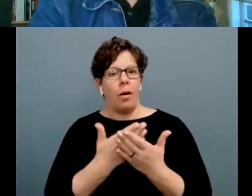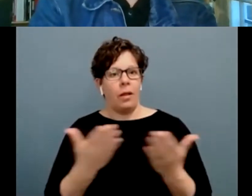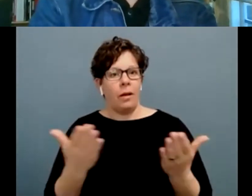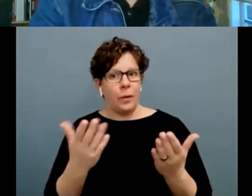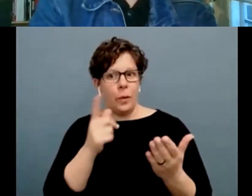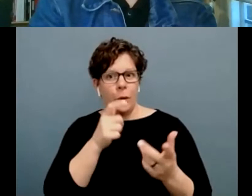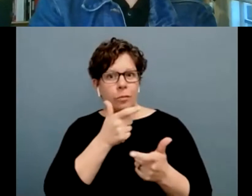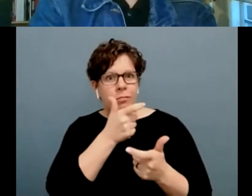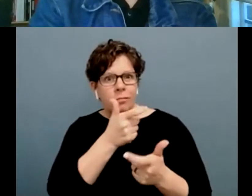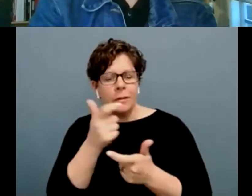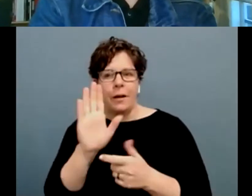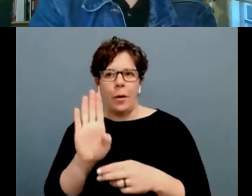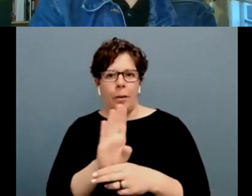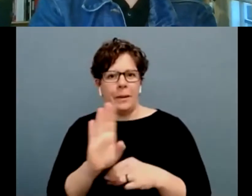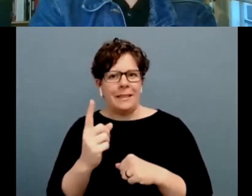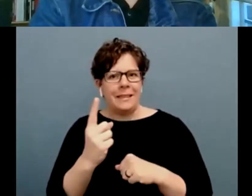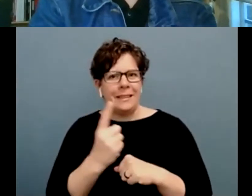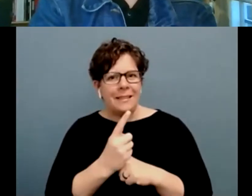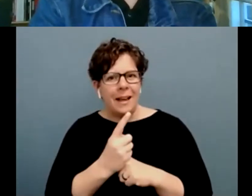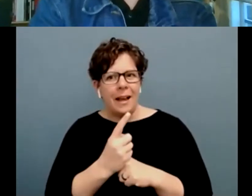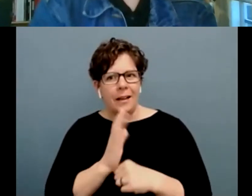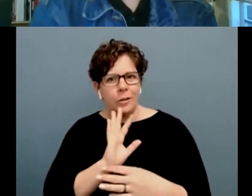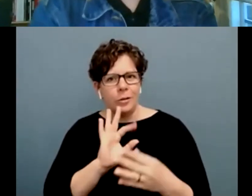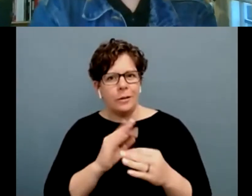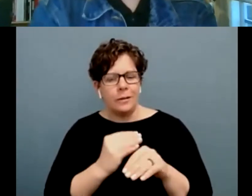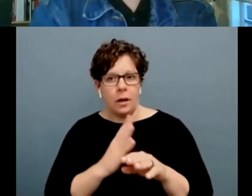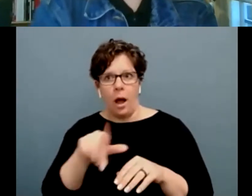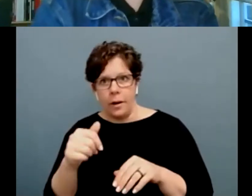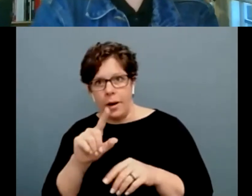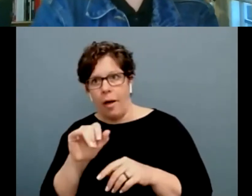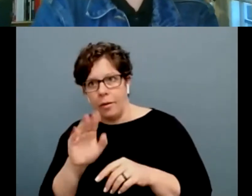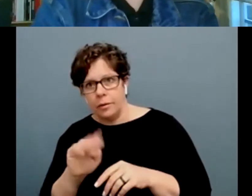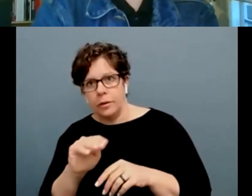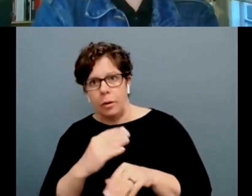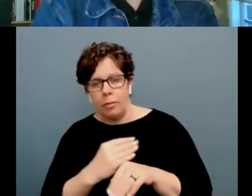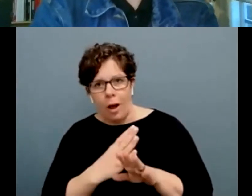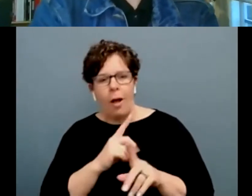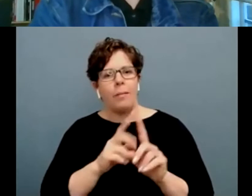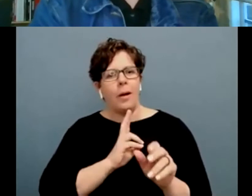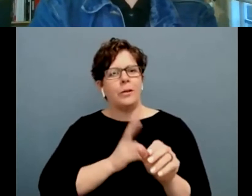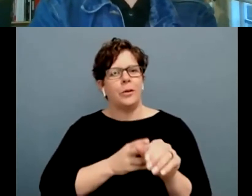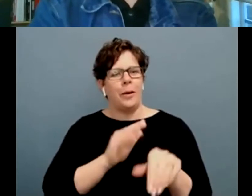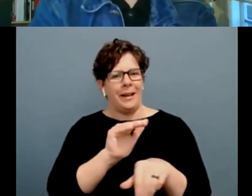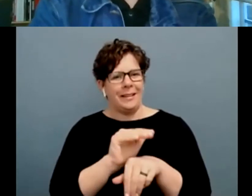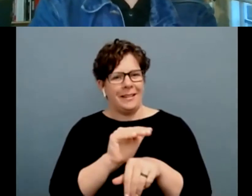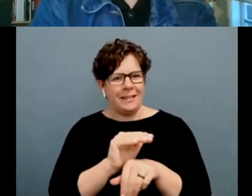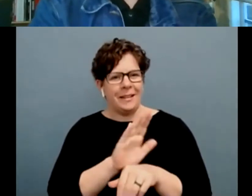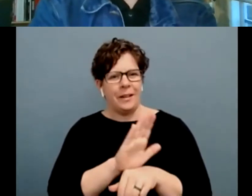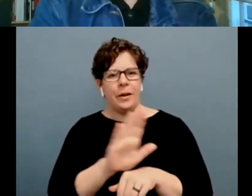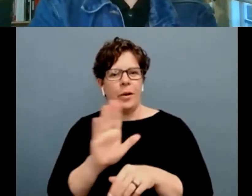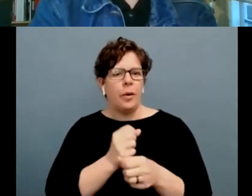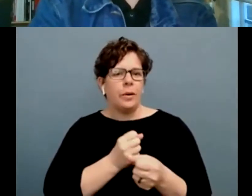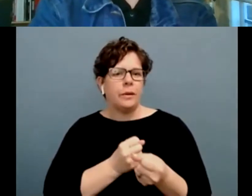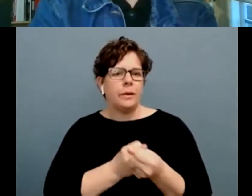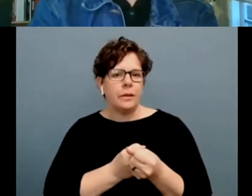out of your busy day, hopping onto yet another Zoom call and joining us tonight. Your support means